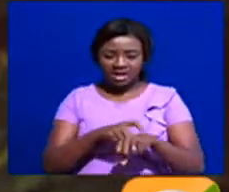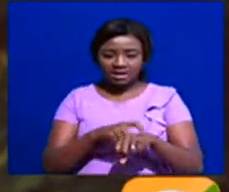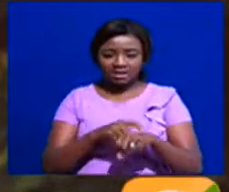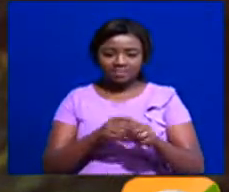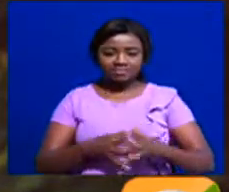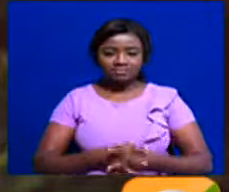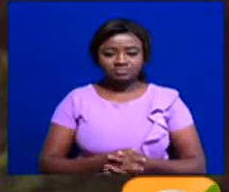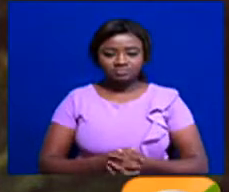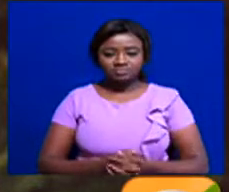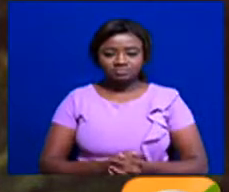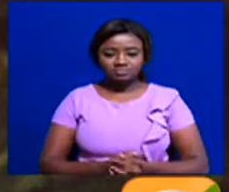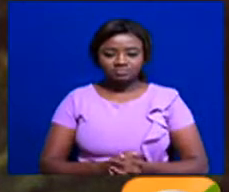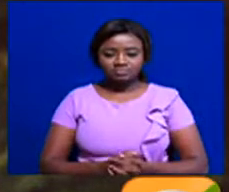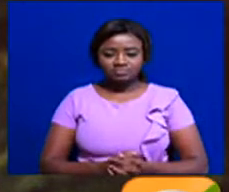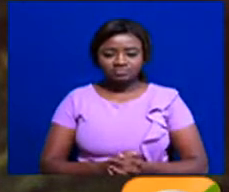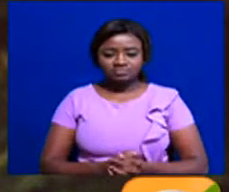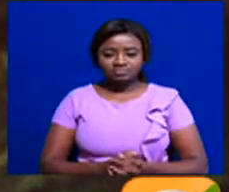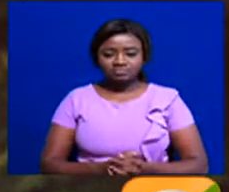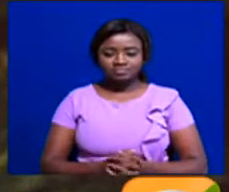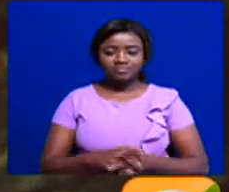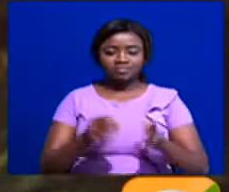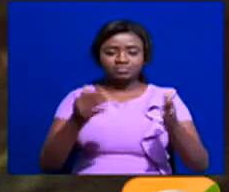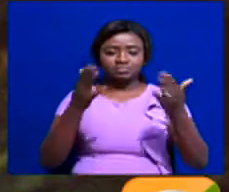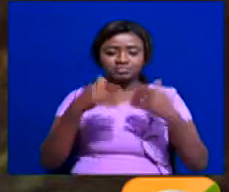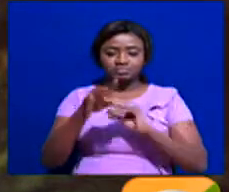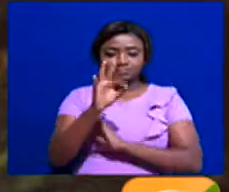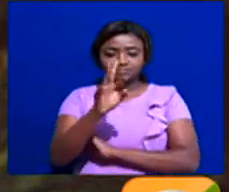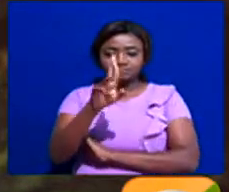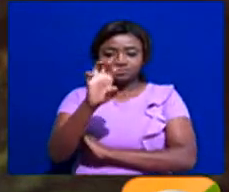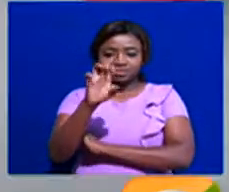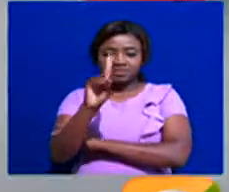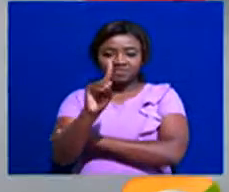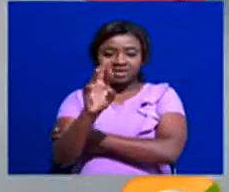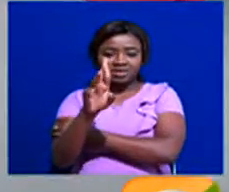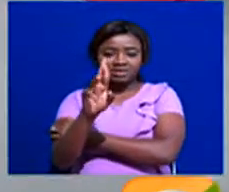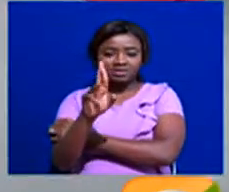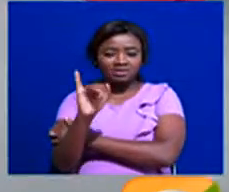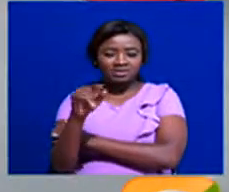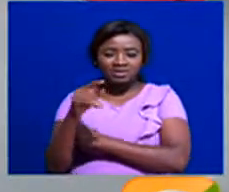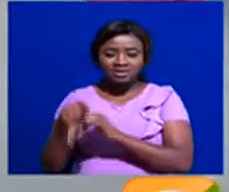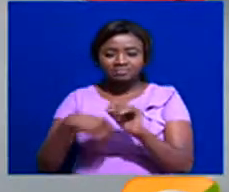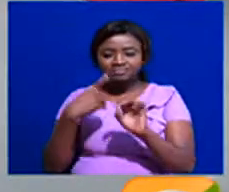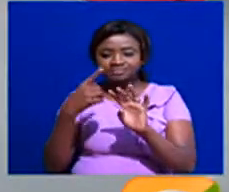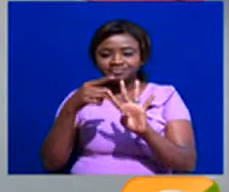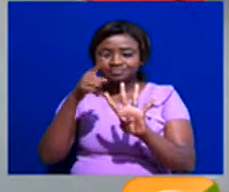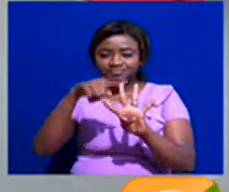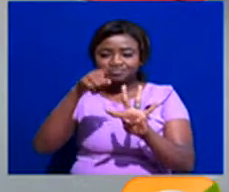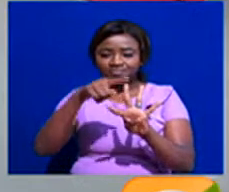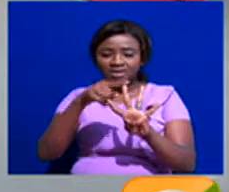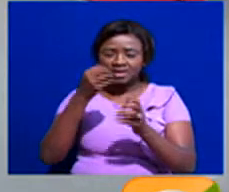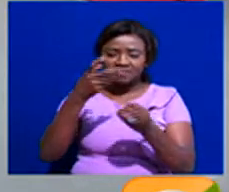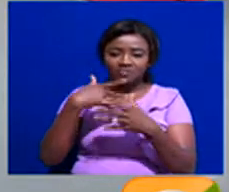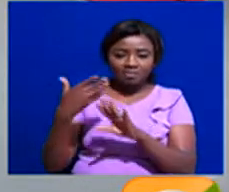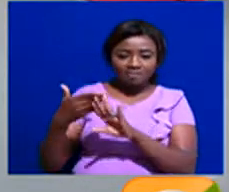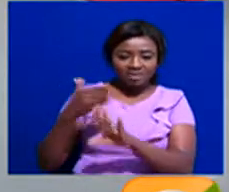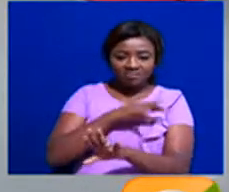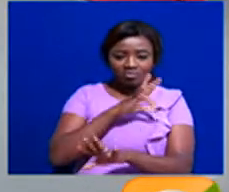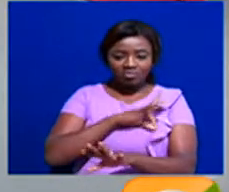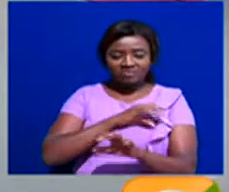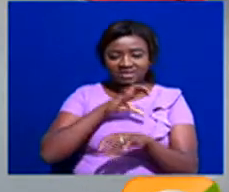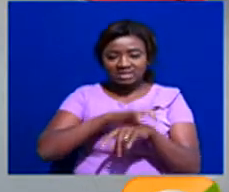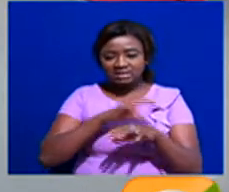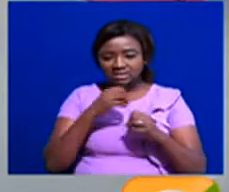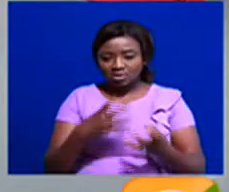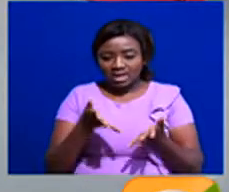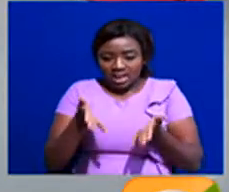of all the farmers. Okay. Frederick, compare for me when you used to grow tobacco and now. How much did you used to make then? And how much are you making